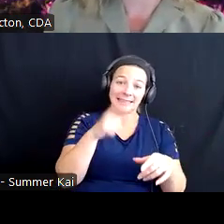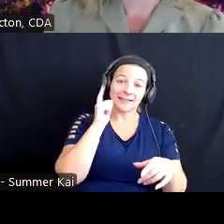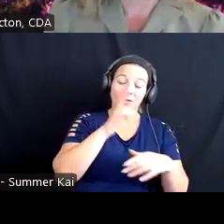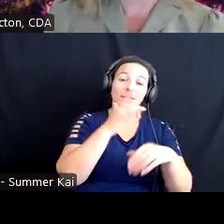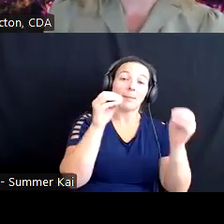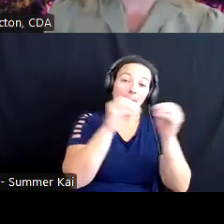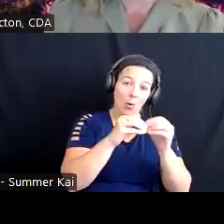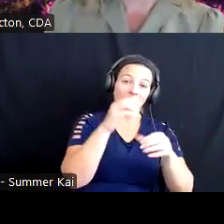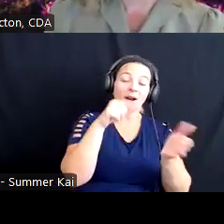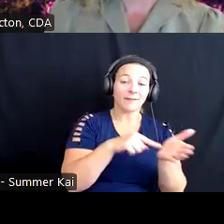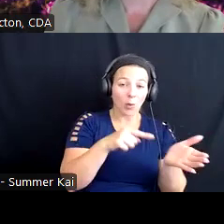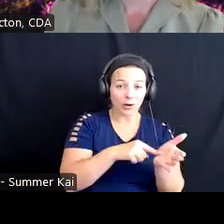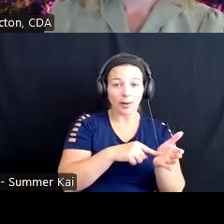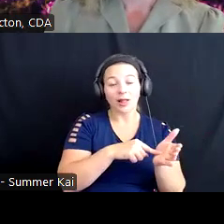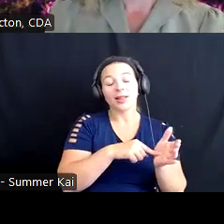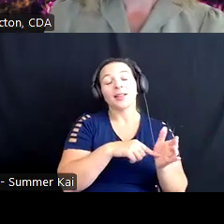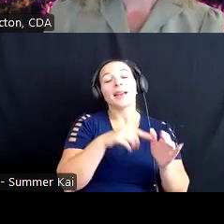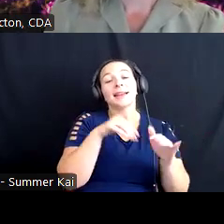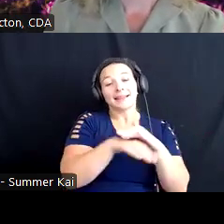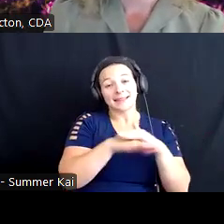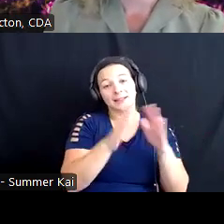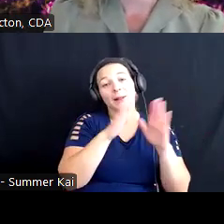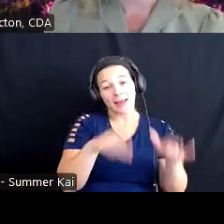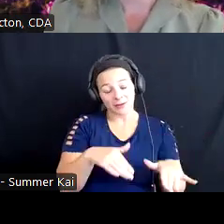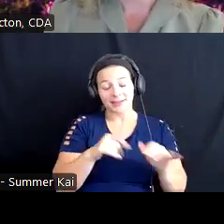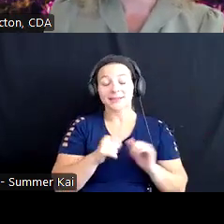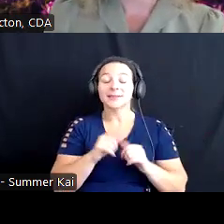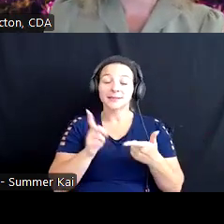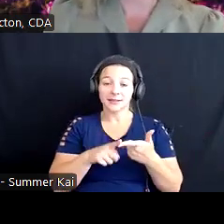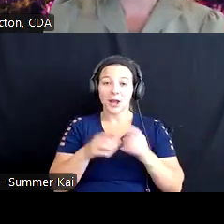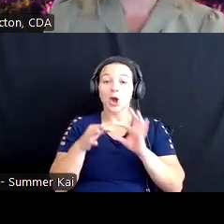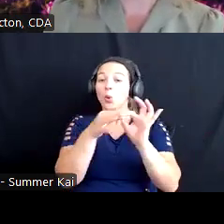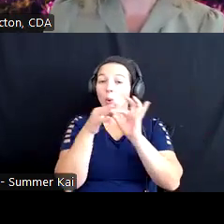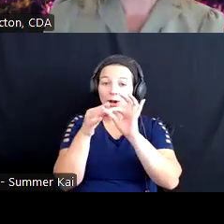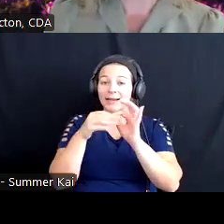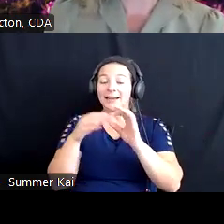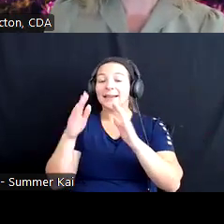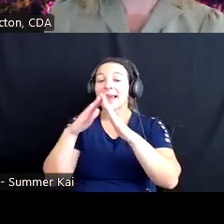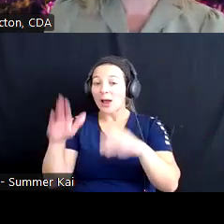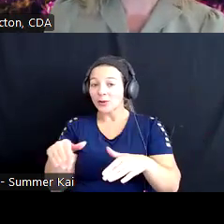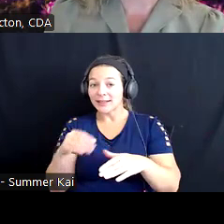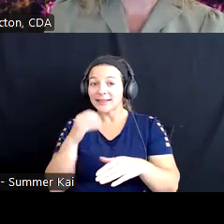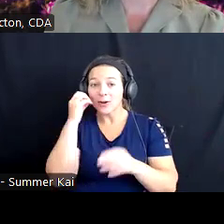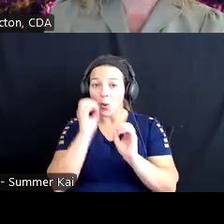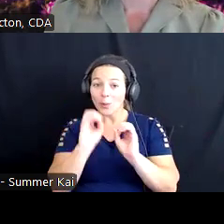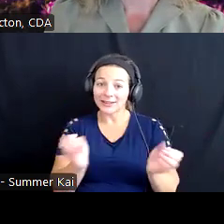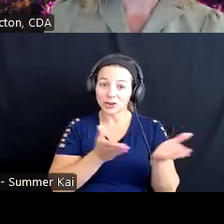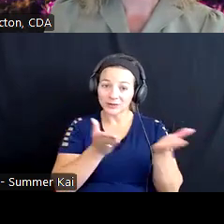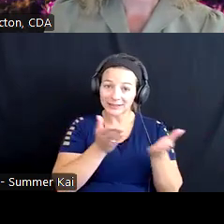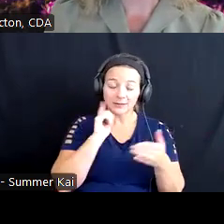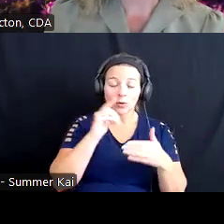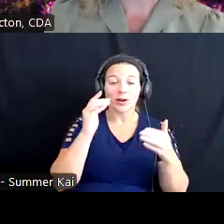more affordable and accessible housing, coordination of housing and homelessness services for older adults and people with disabilities,